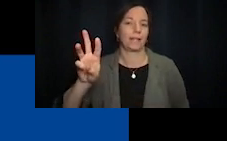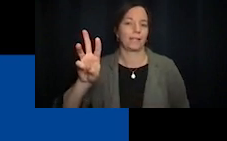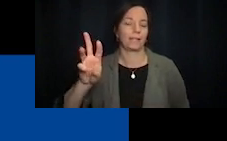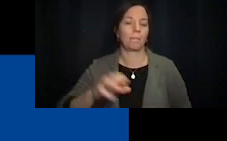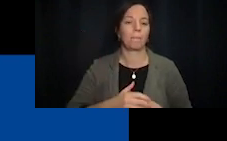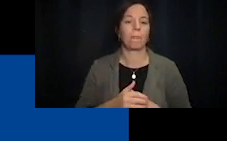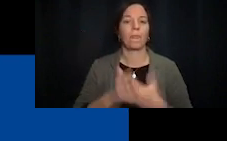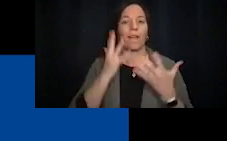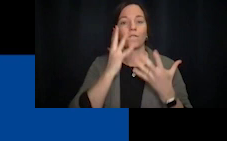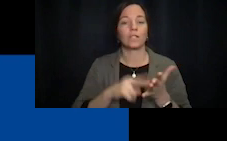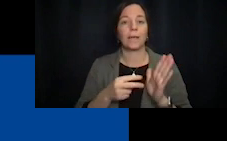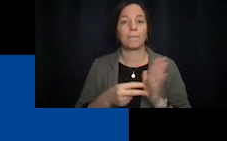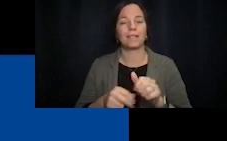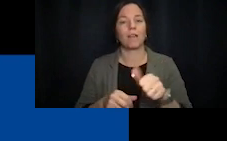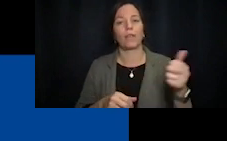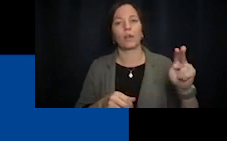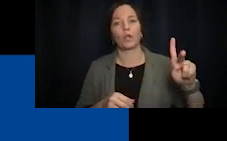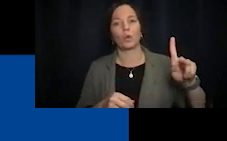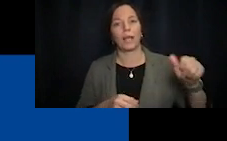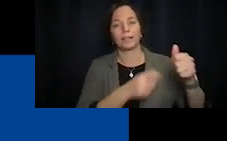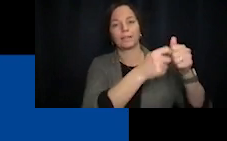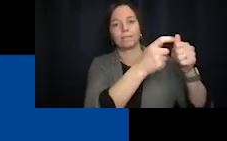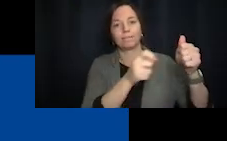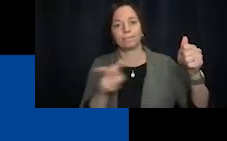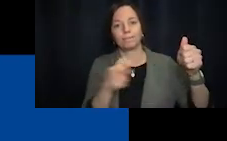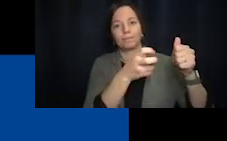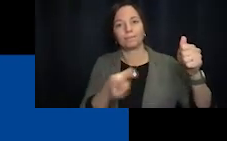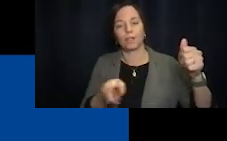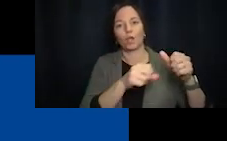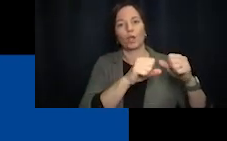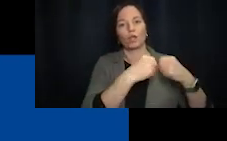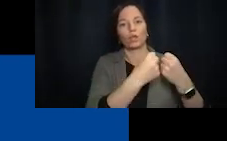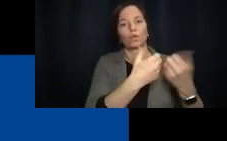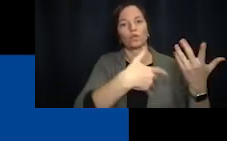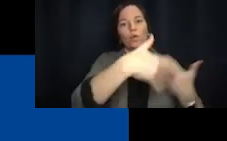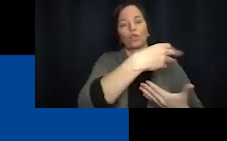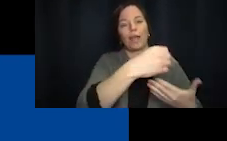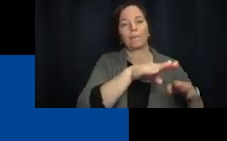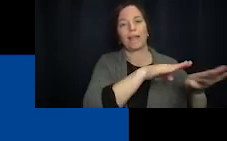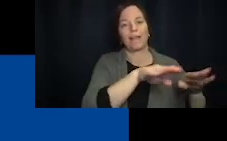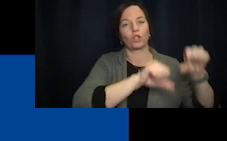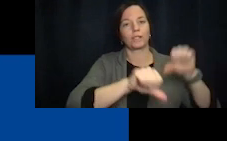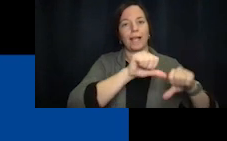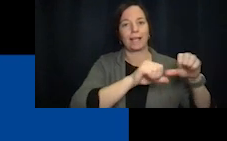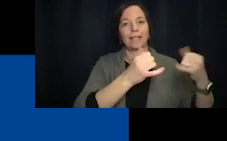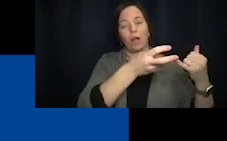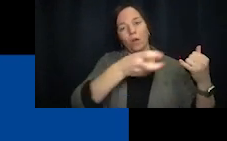Unfortunately, it means pulling units from one of the other areas, social and behavioral sciences, but it is included in that